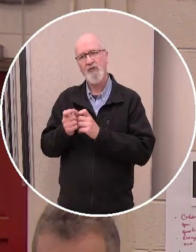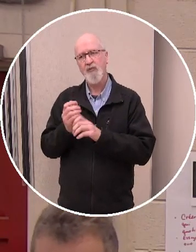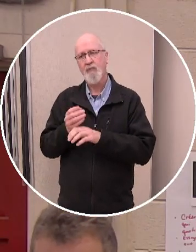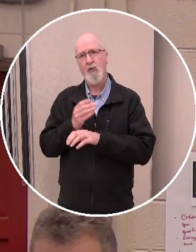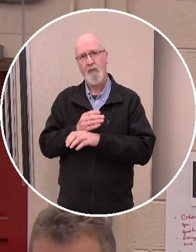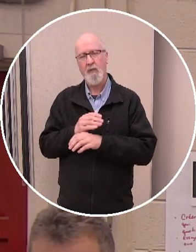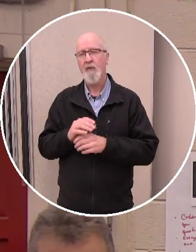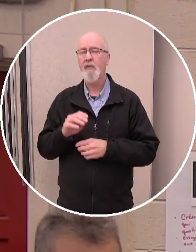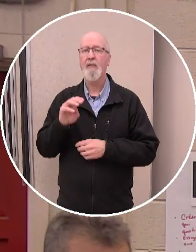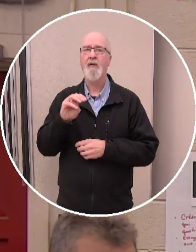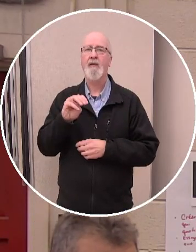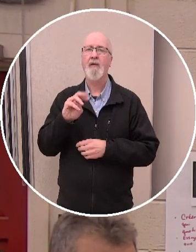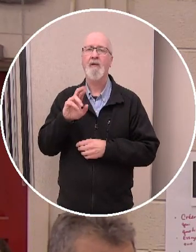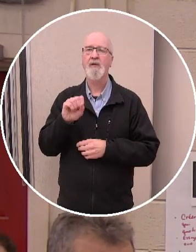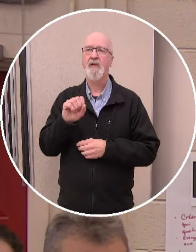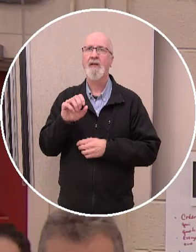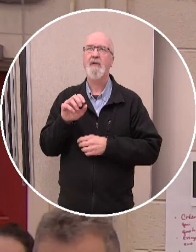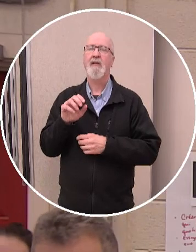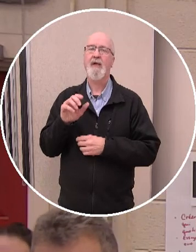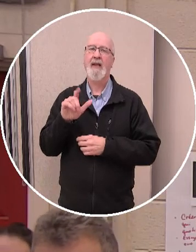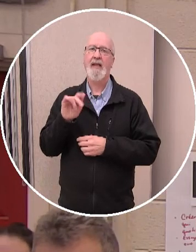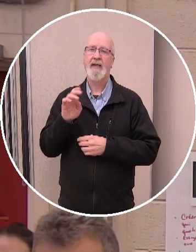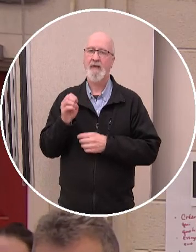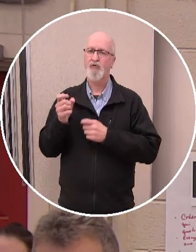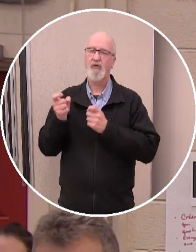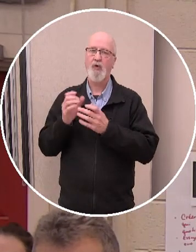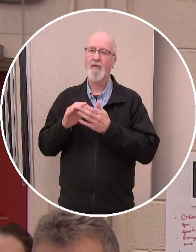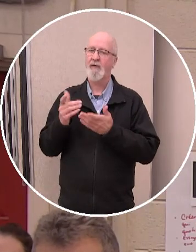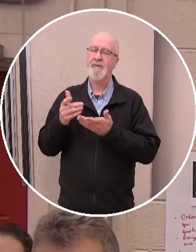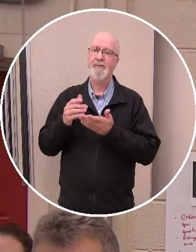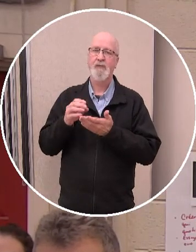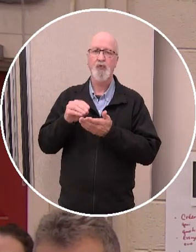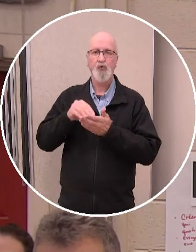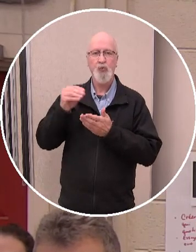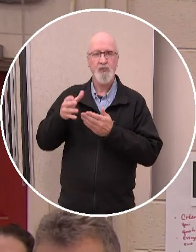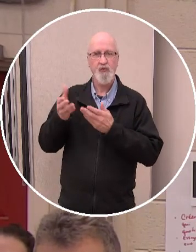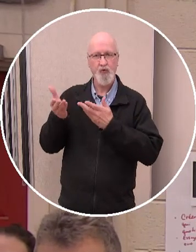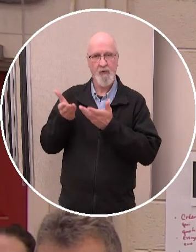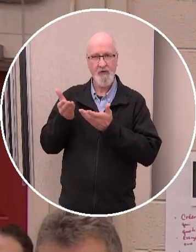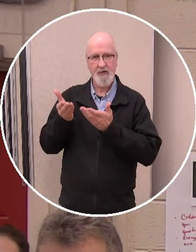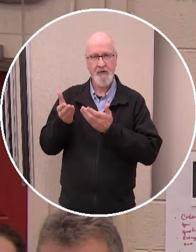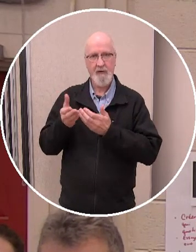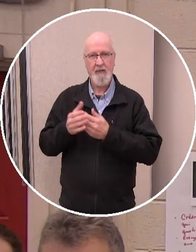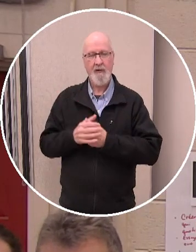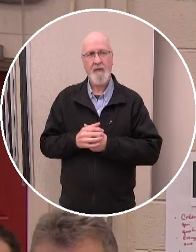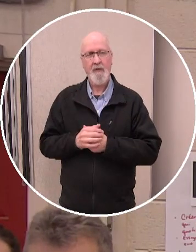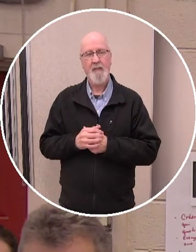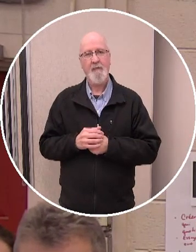Ms. Lake is the Director of Education Student Services. And